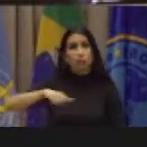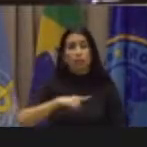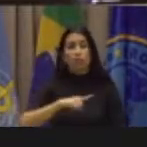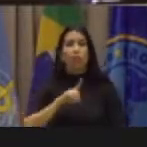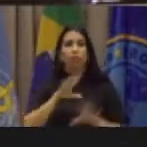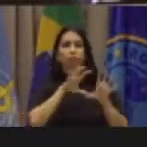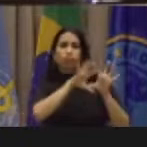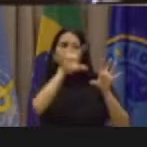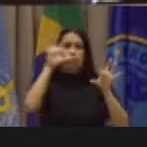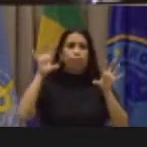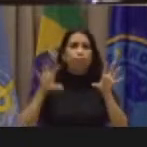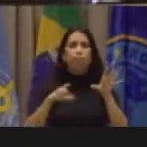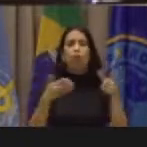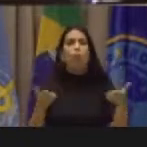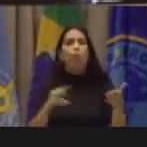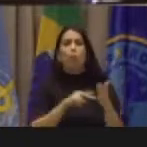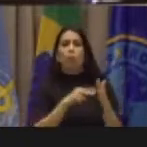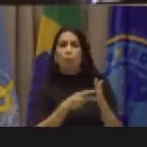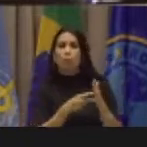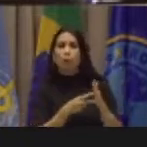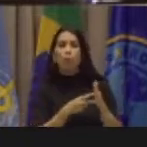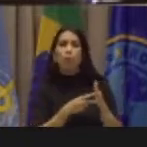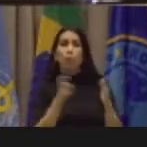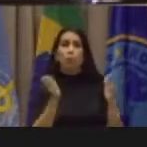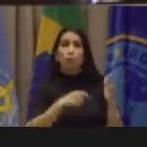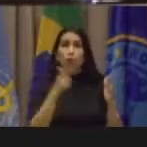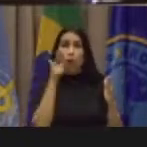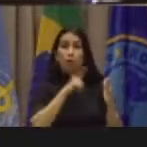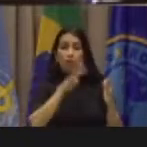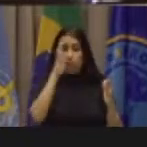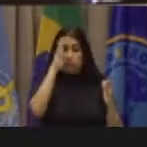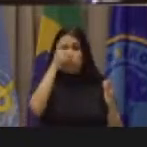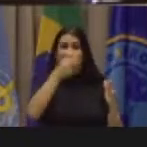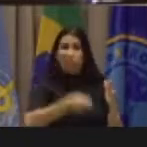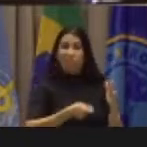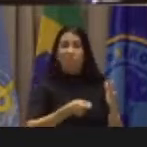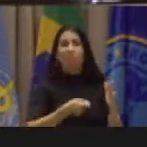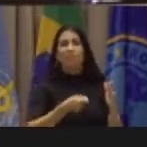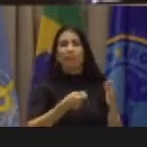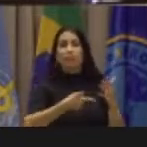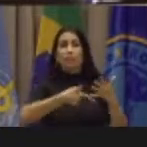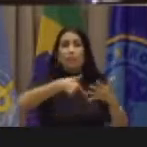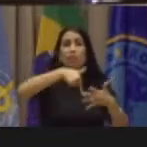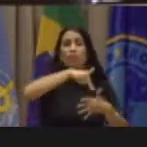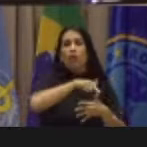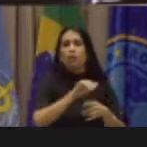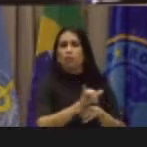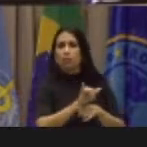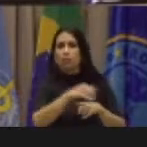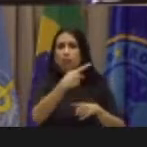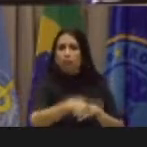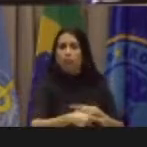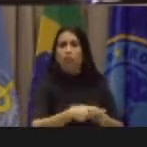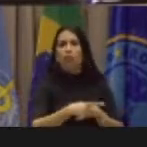idea that's coming from all this. So it's to show the results